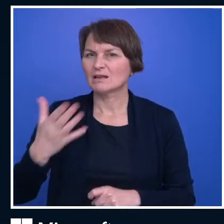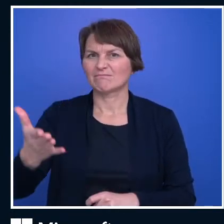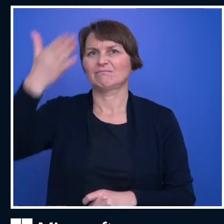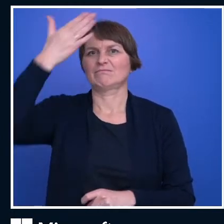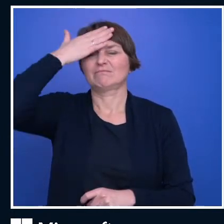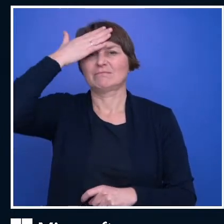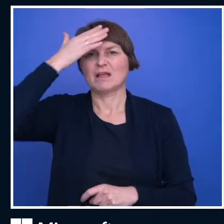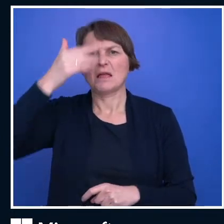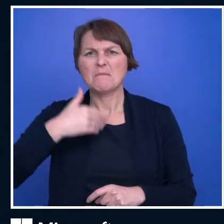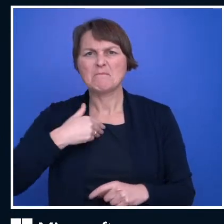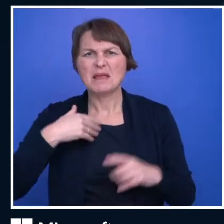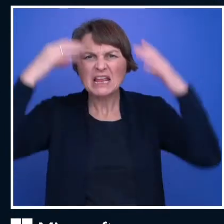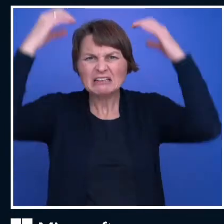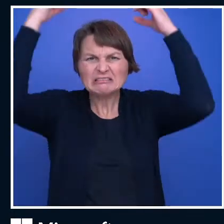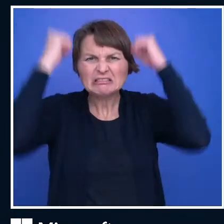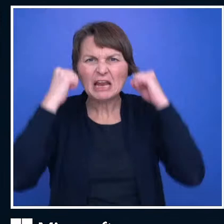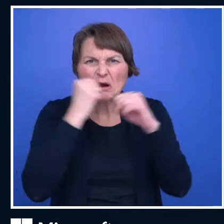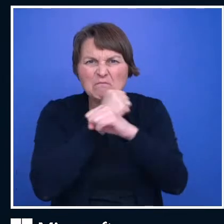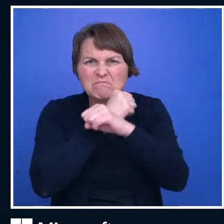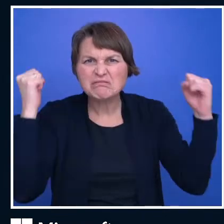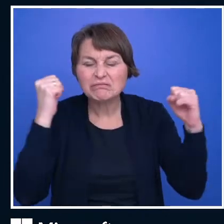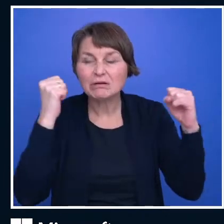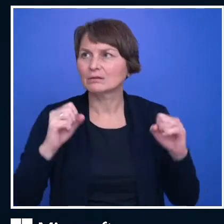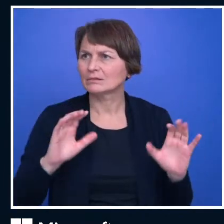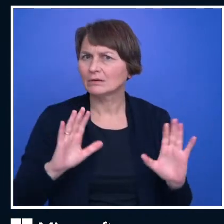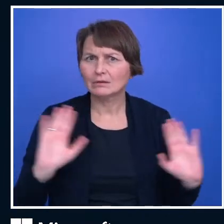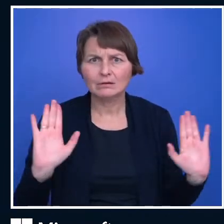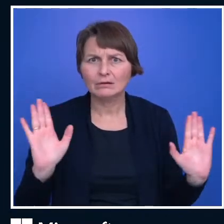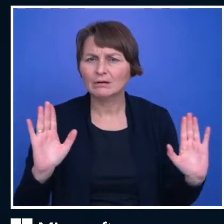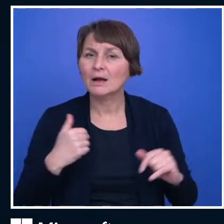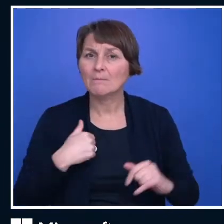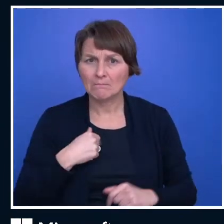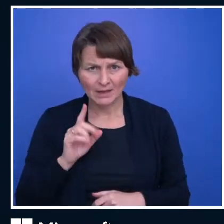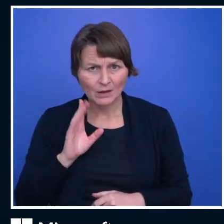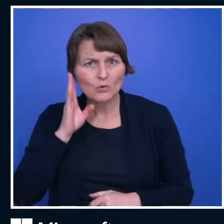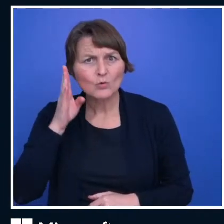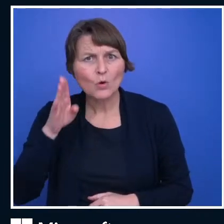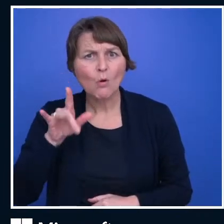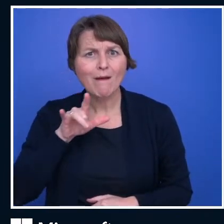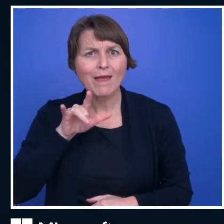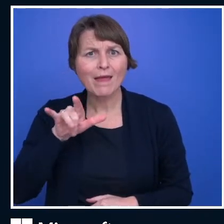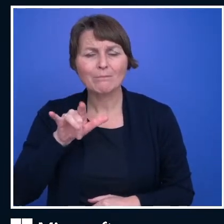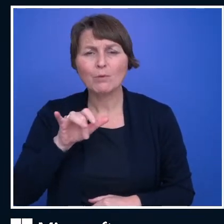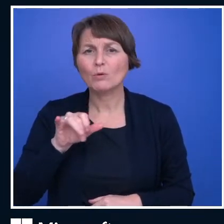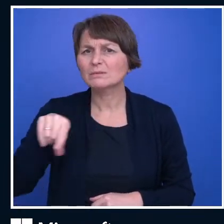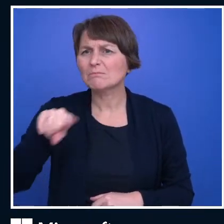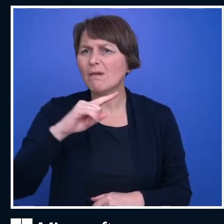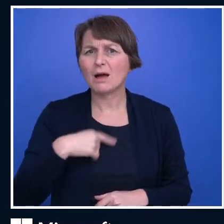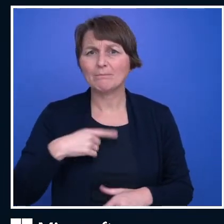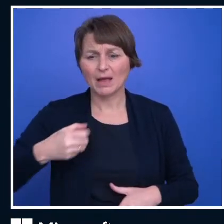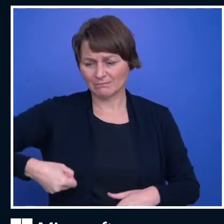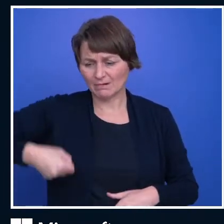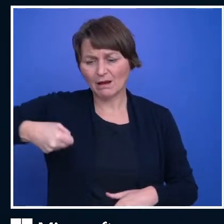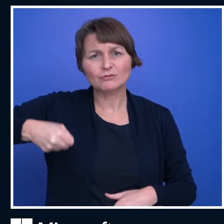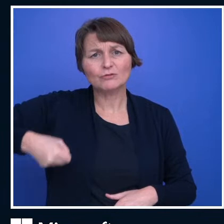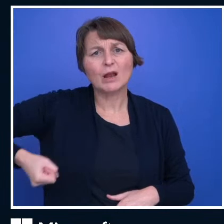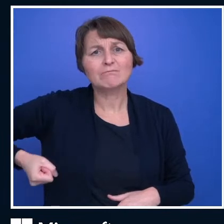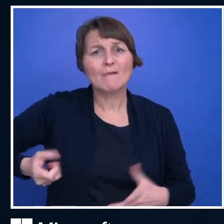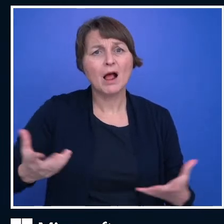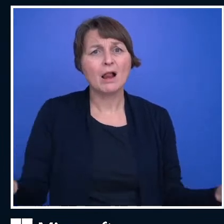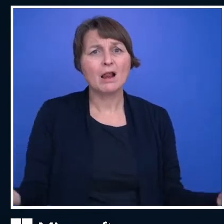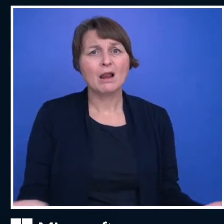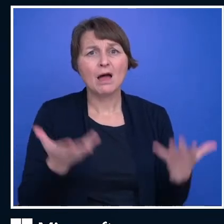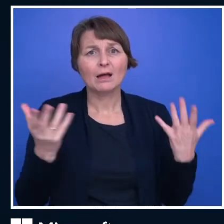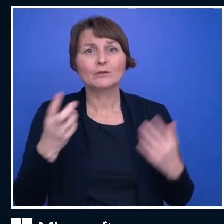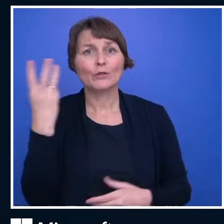airport alone with light luggage for a 3-week trip. And my family is from a country that has conflict